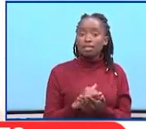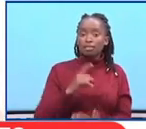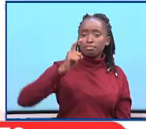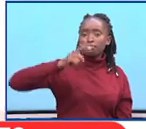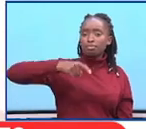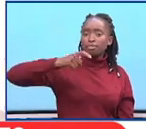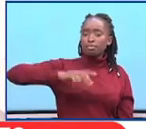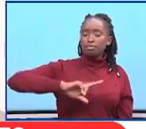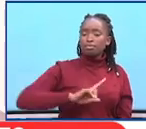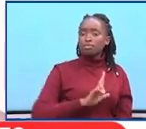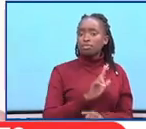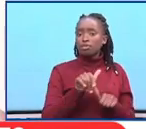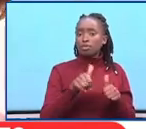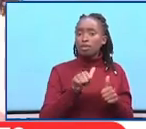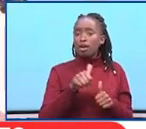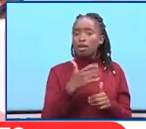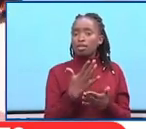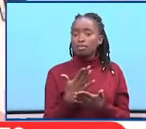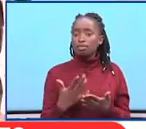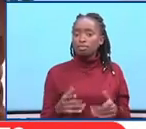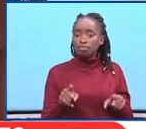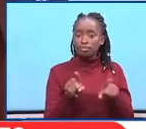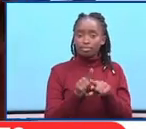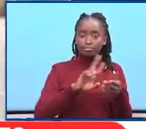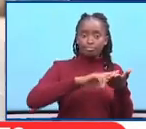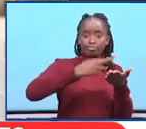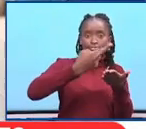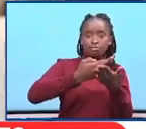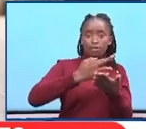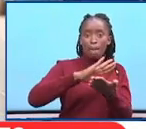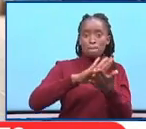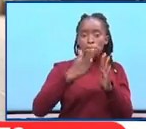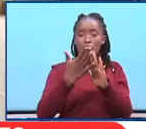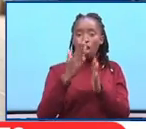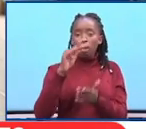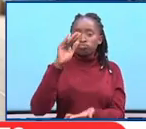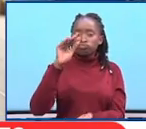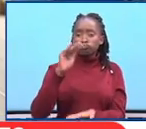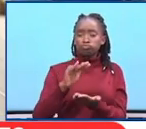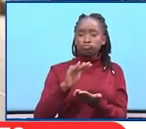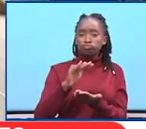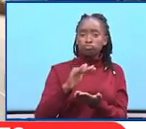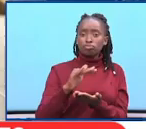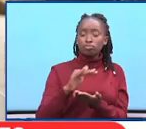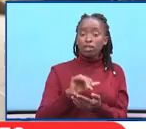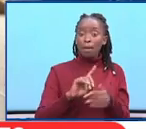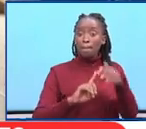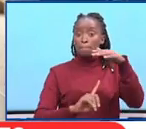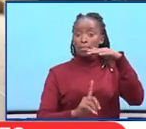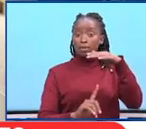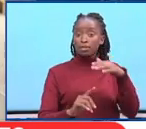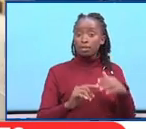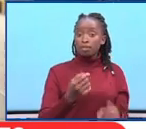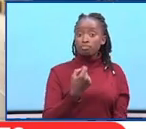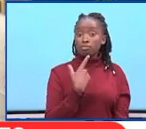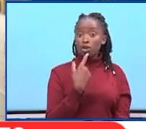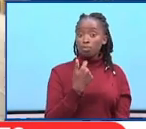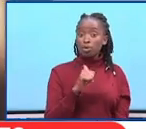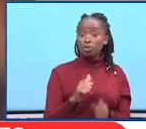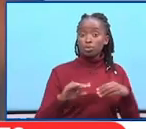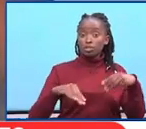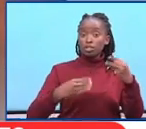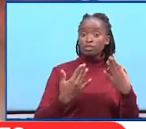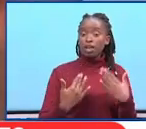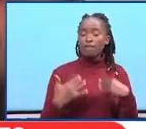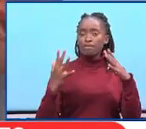other necessities as resources become scarce. The Ministry of Education, for instance, which was allocated the